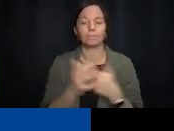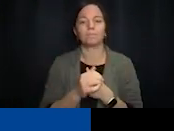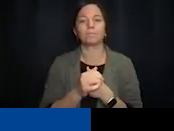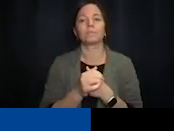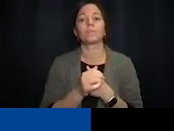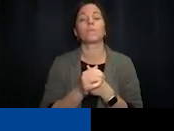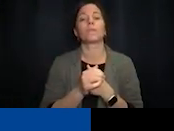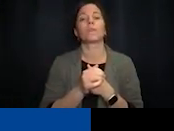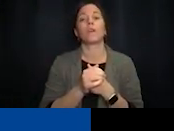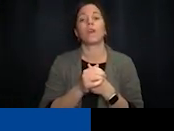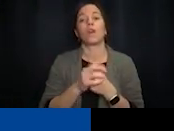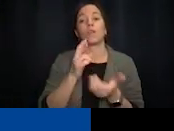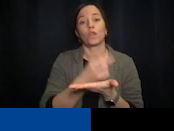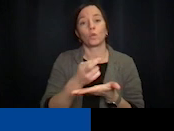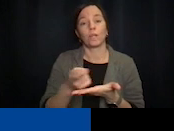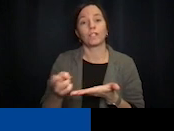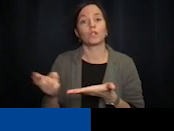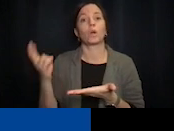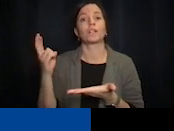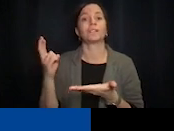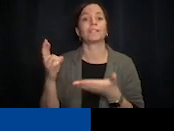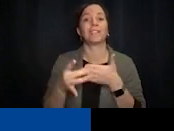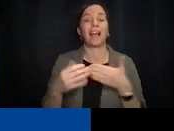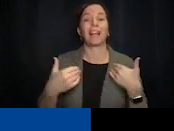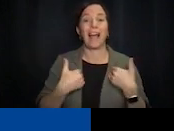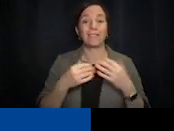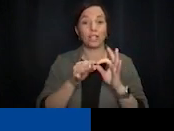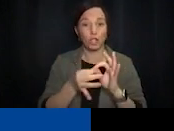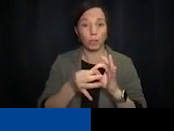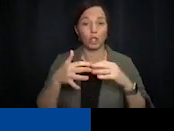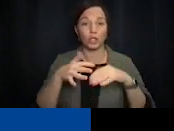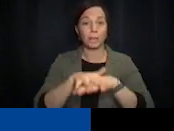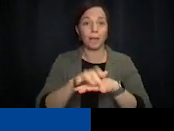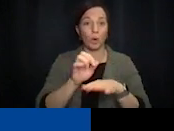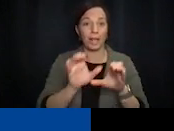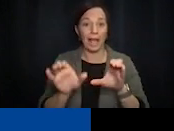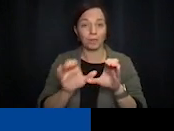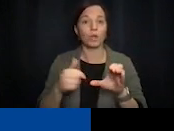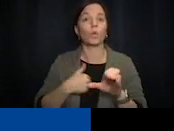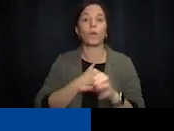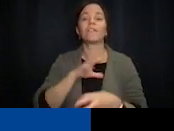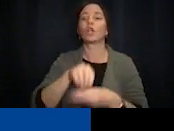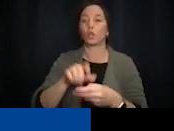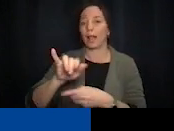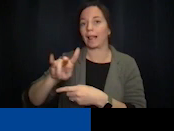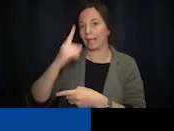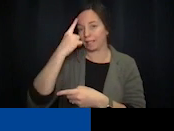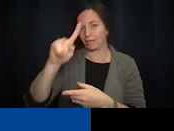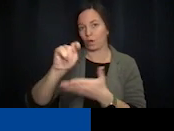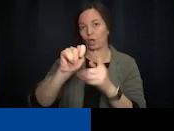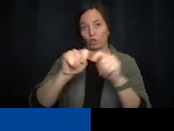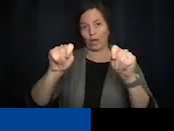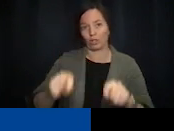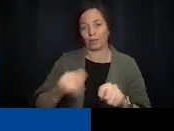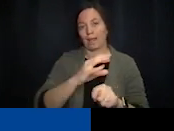Do the resource guides have embedded interpreters or captioning listed? We've included links to transcripts